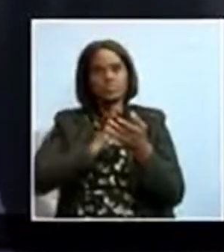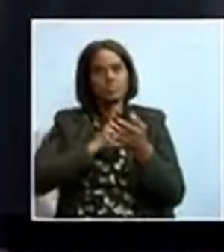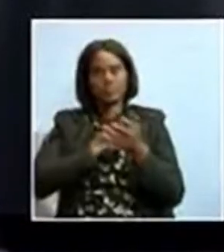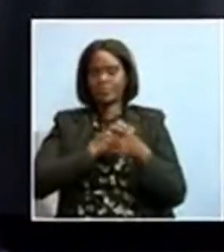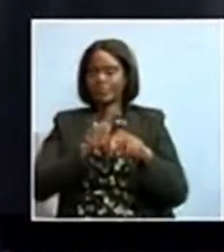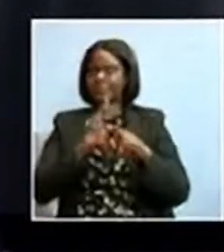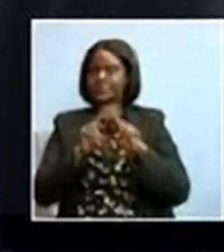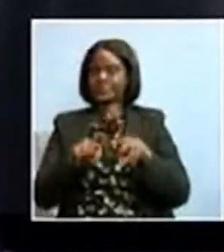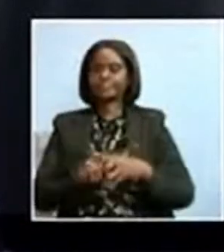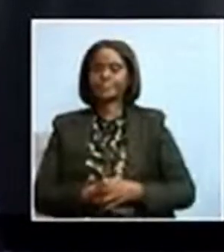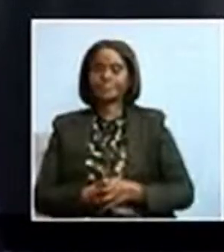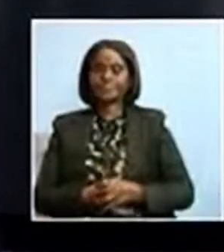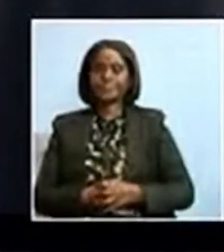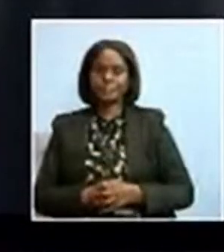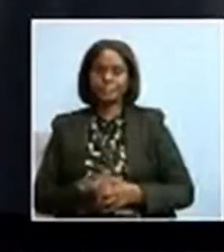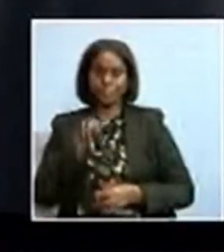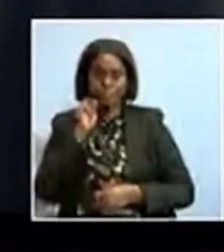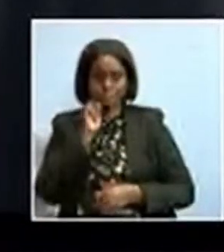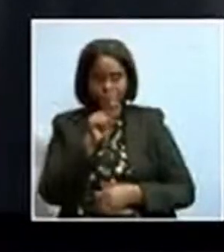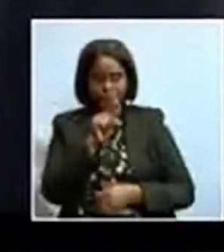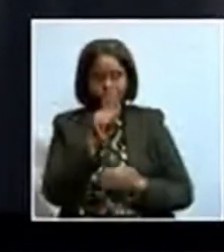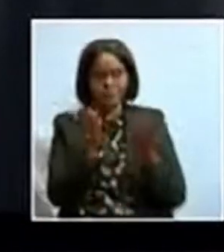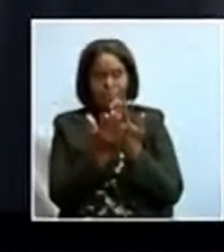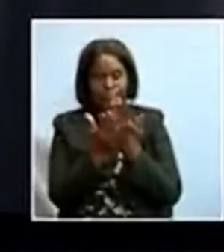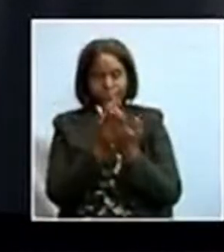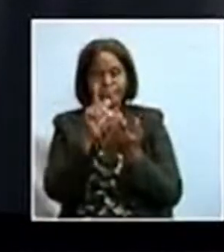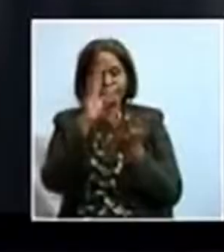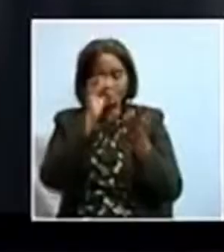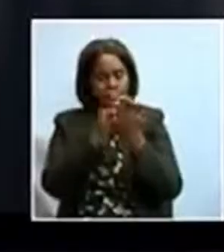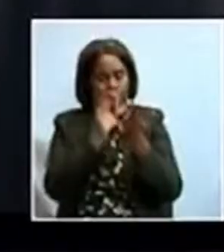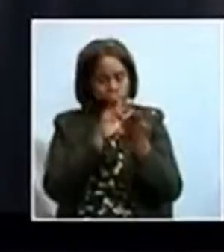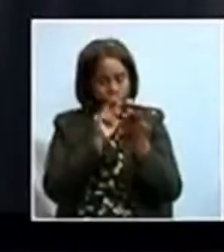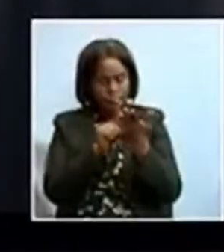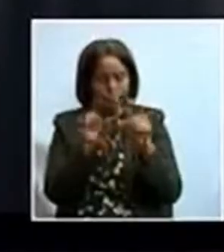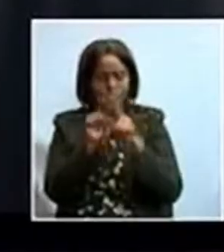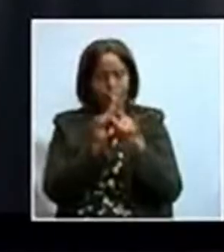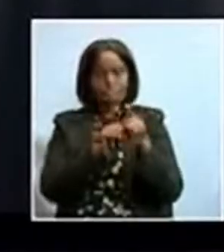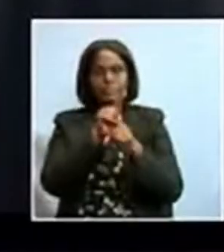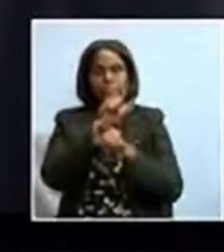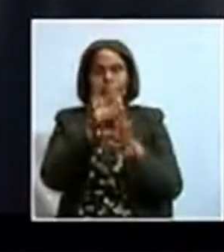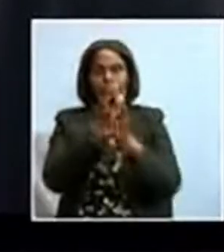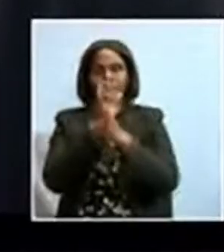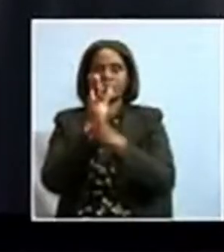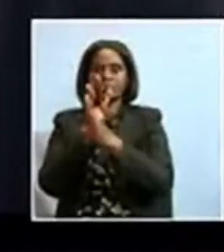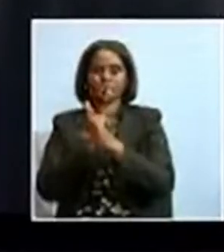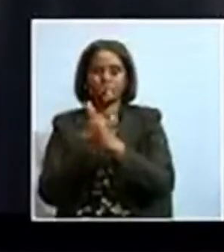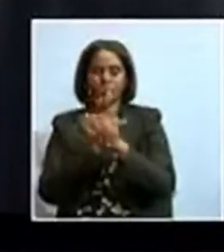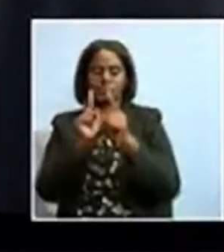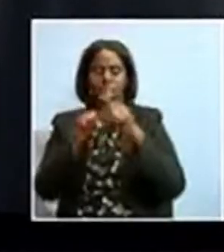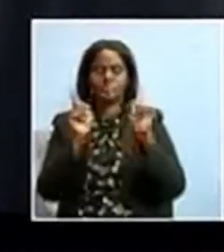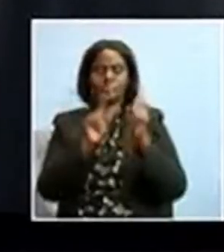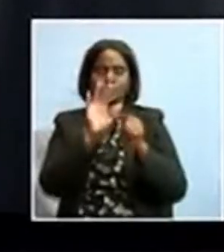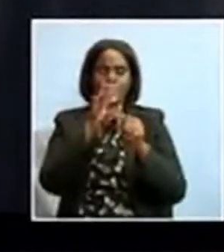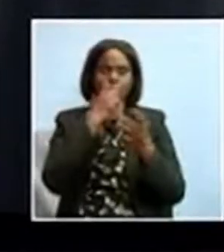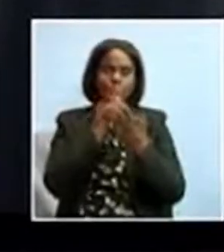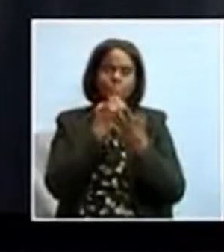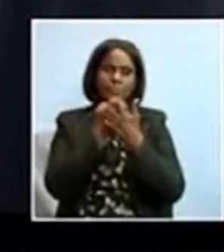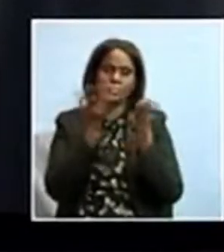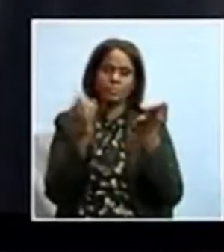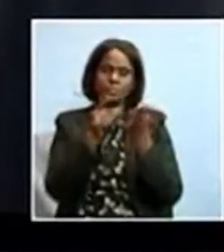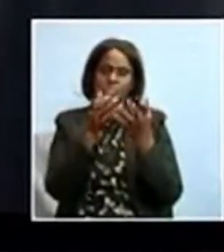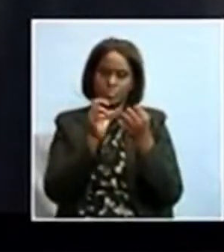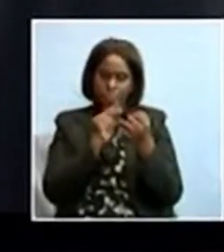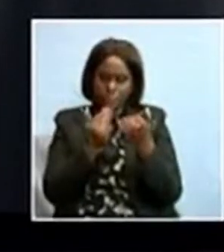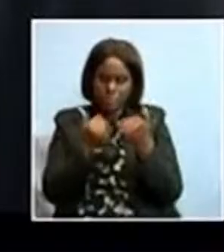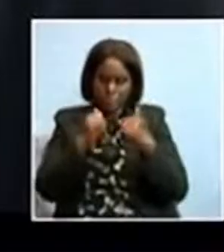vouchers? Was these appendices you are putting here, you are directing us to where your evidence is. Yes. You wanted us